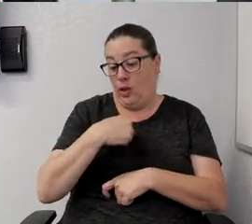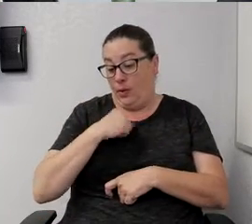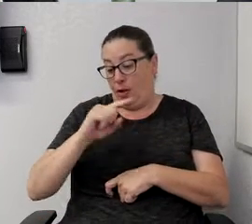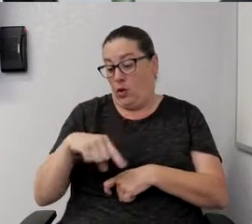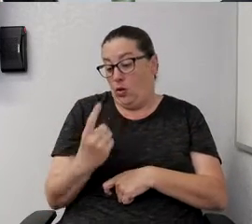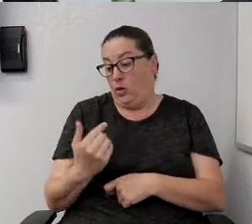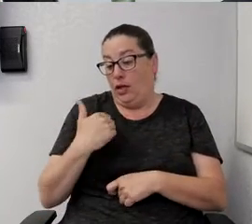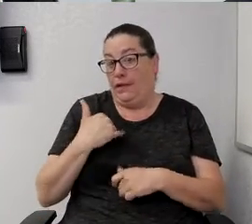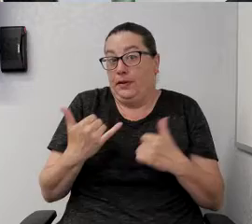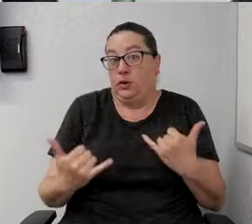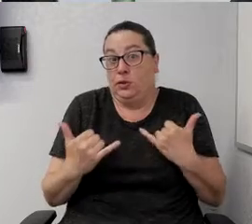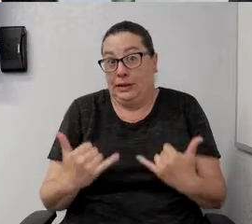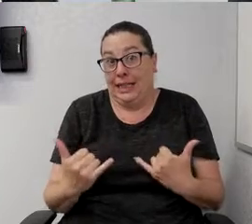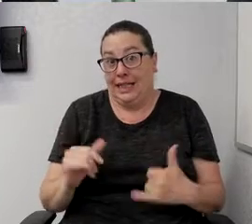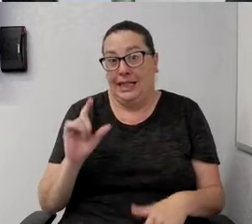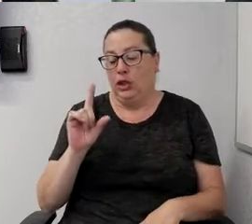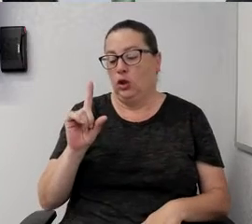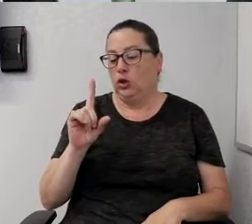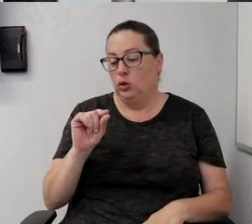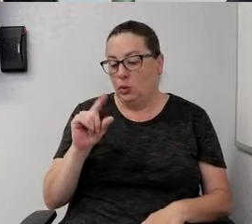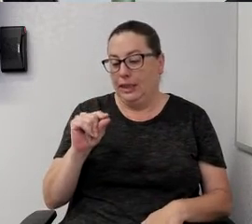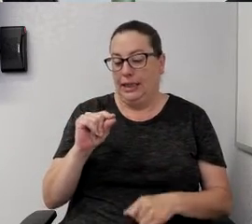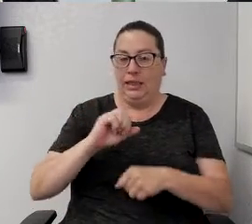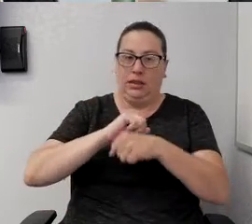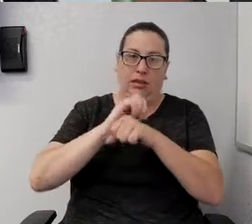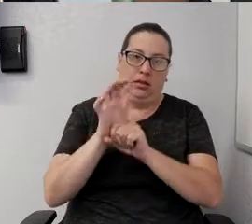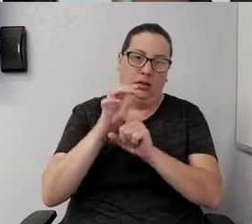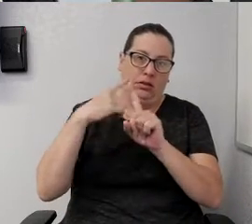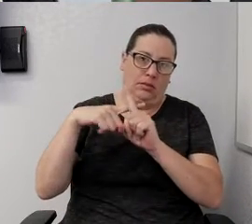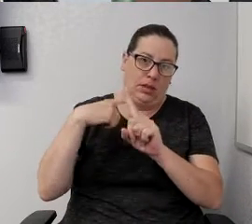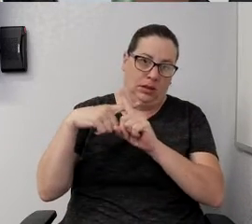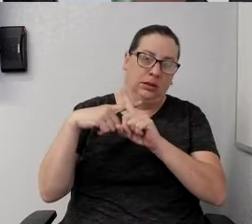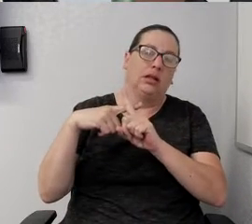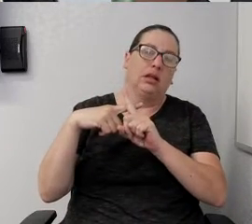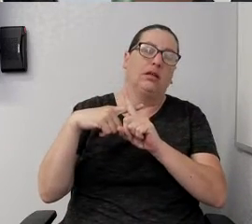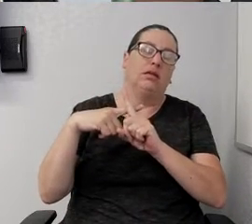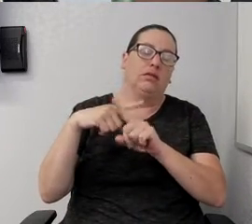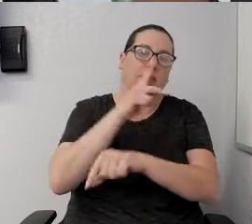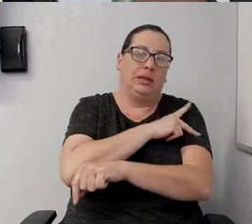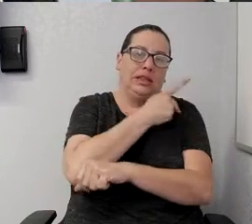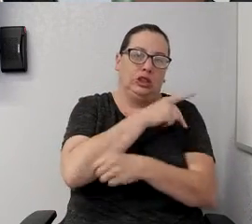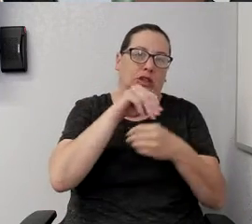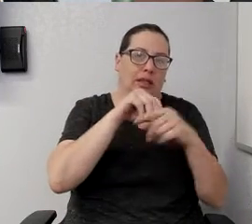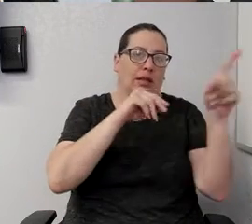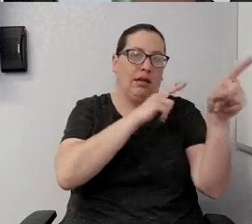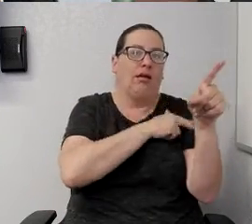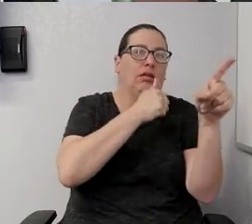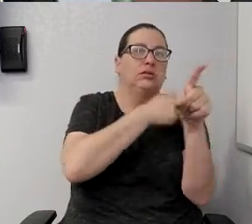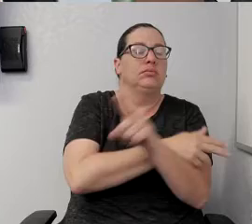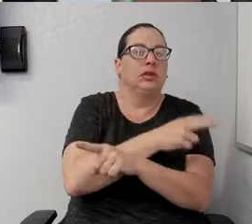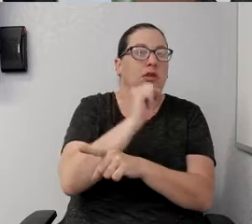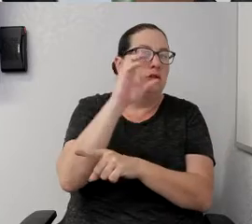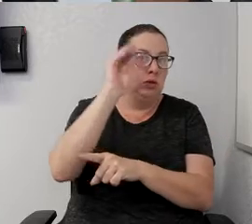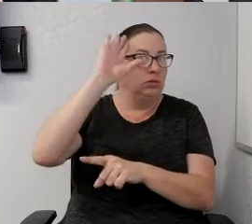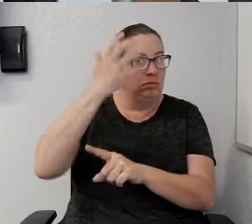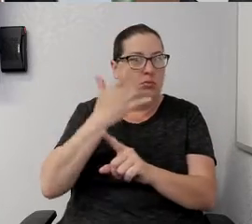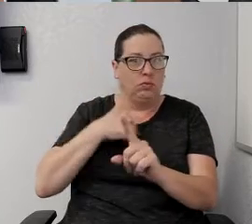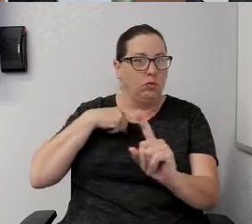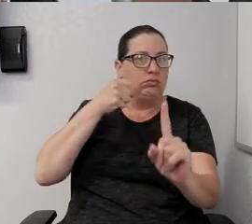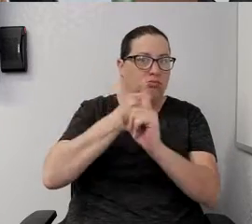20 COVID positive patients that are in the hospital. So we definitely have hit that plateau and may